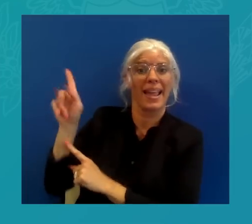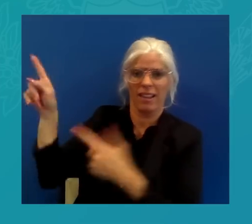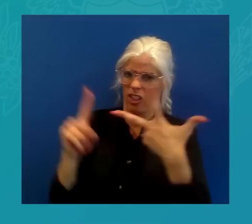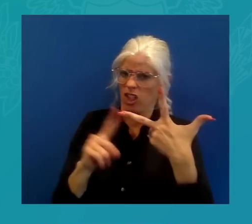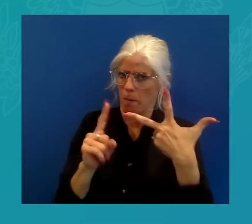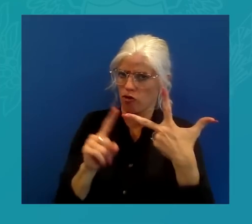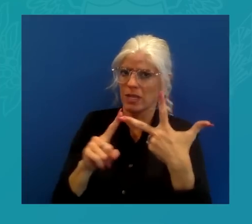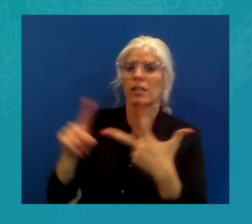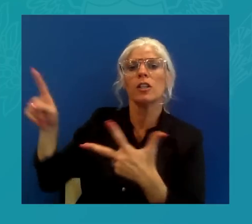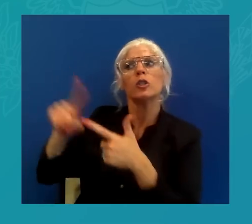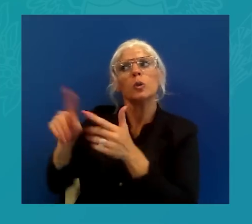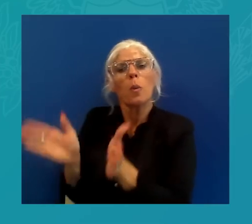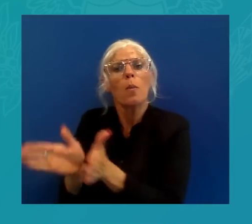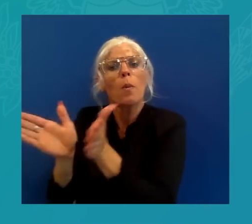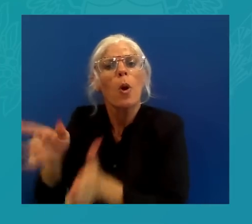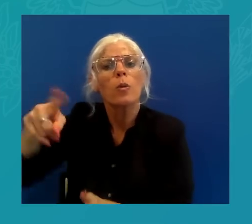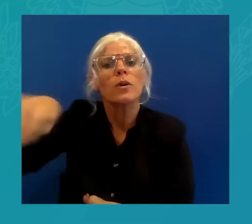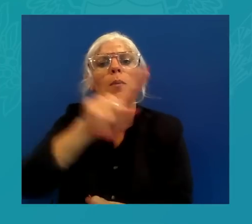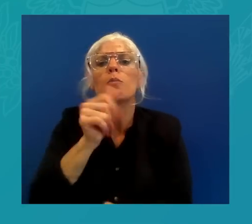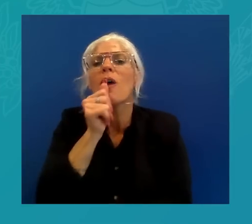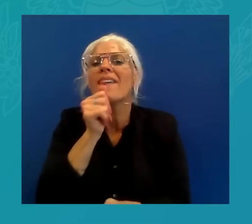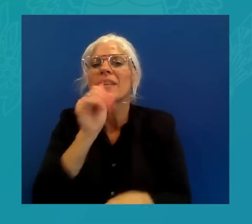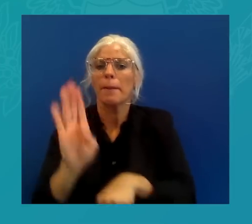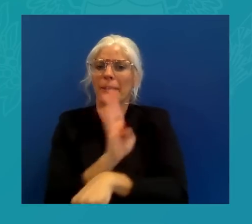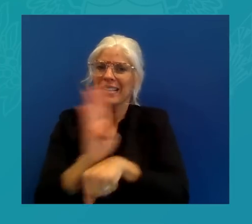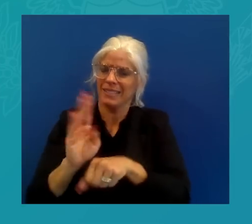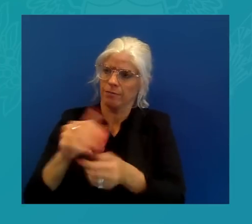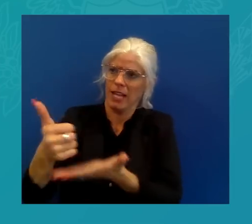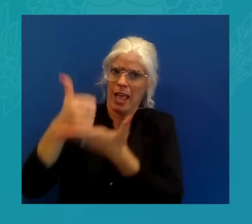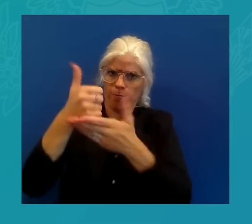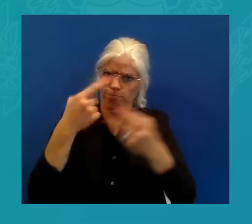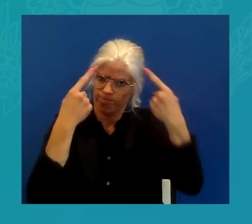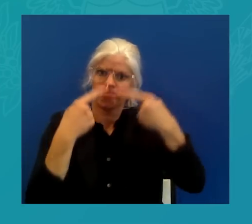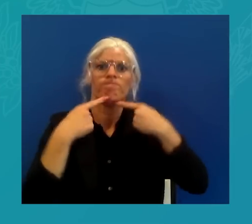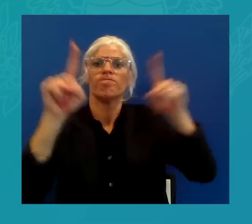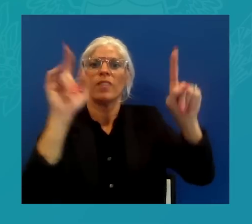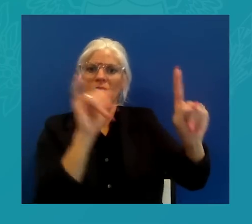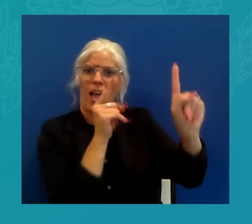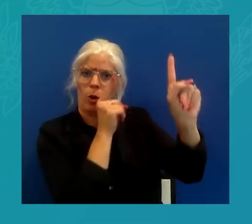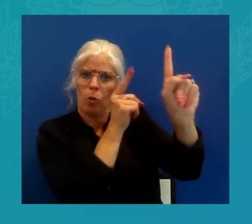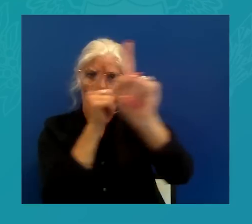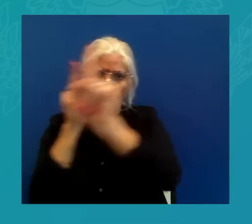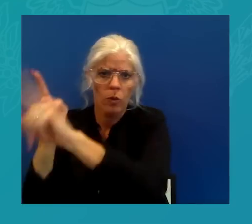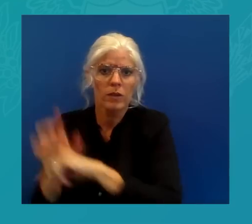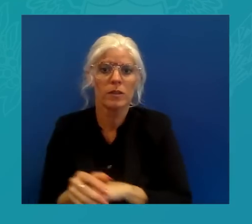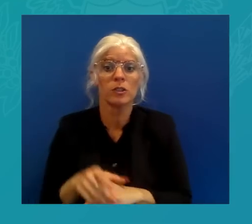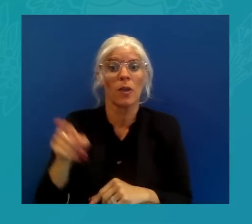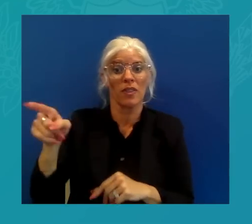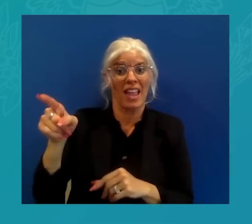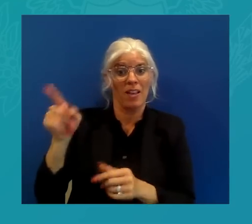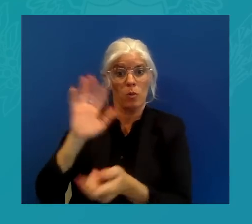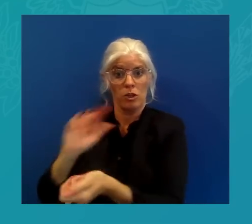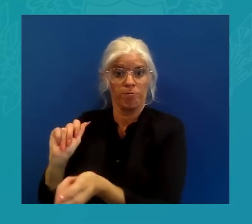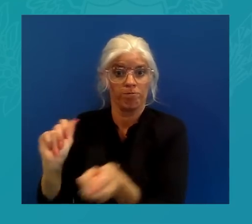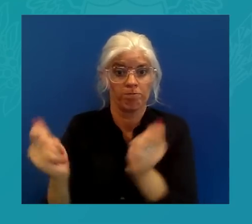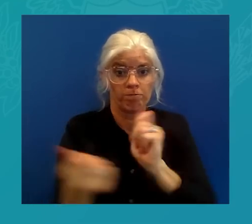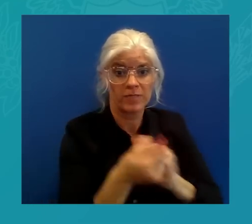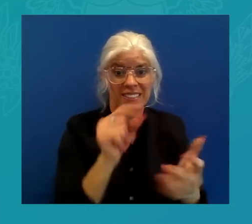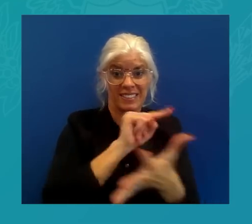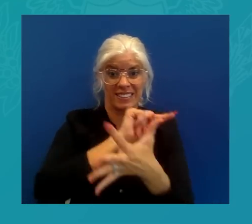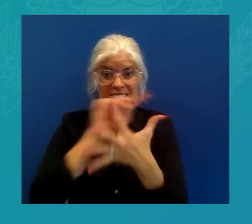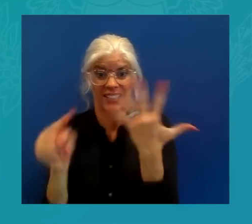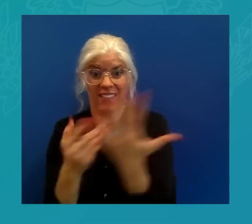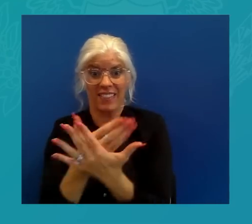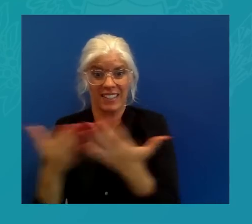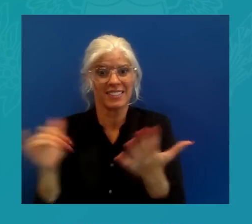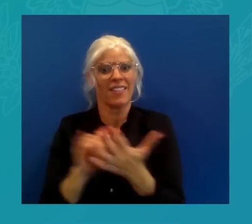private sector in support of these goals. Implementation of these reforms will have a major impact on countries